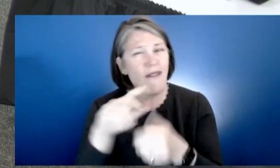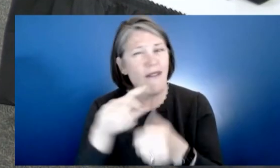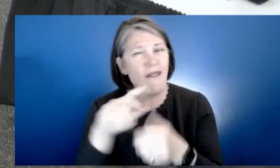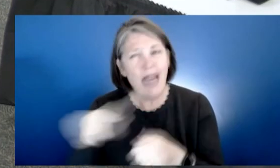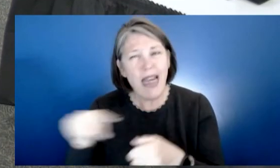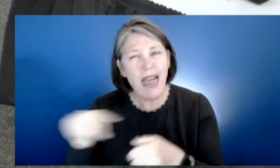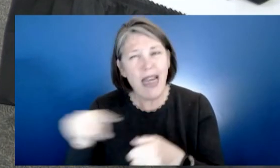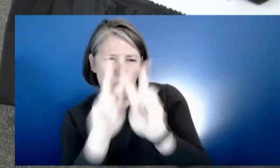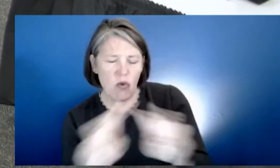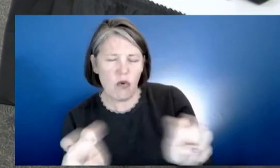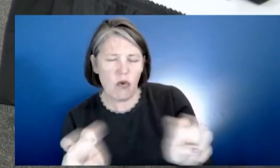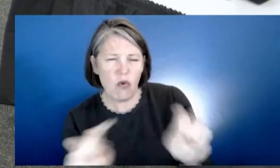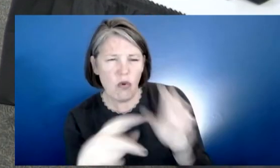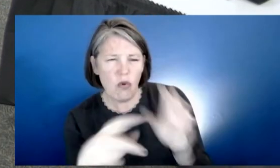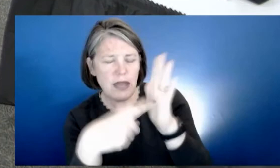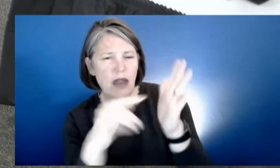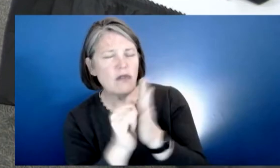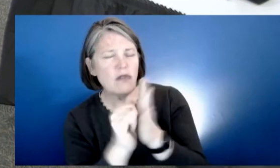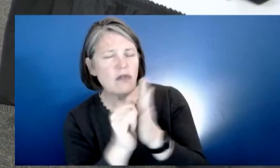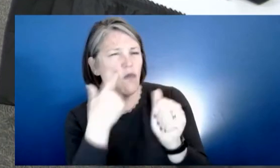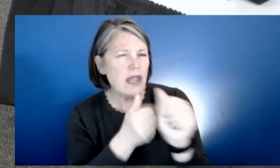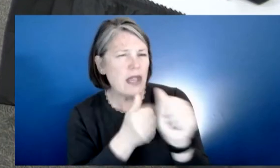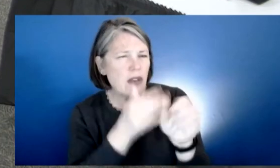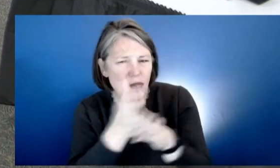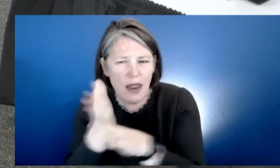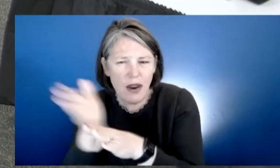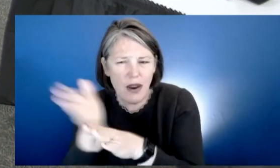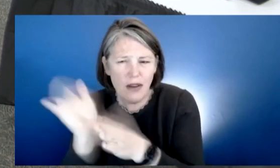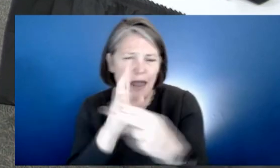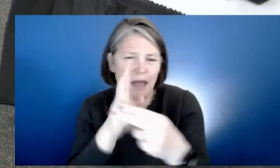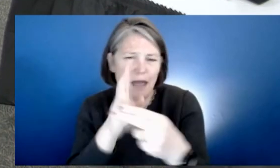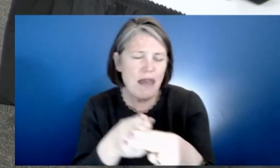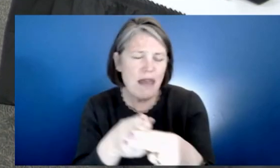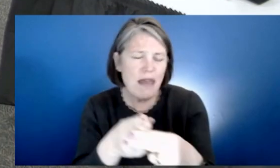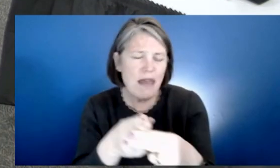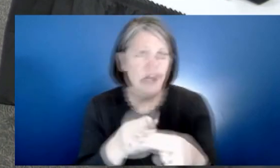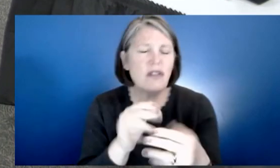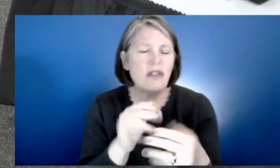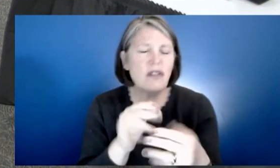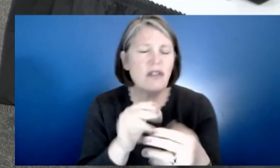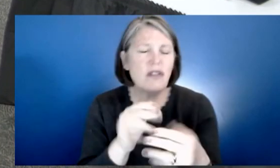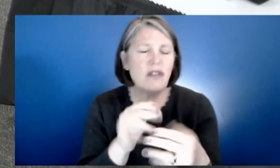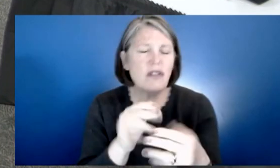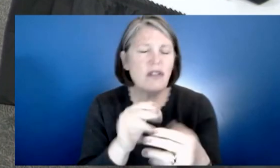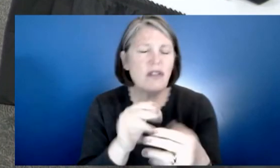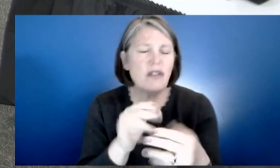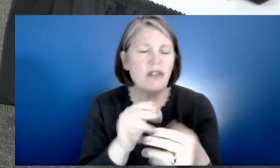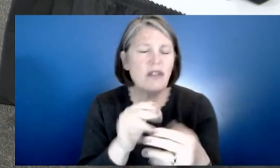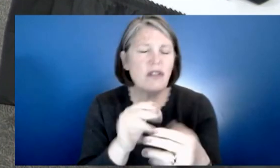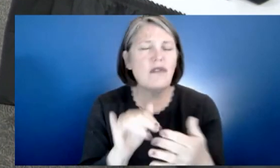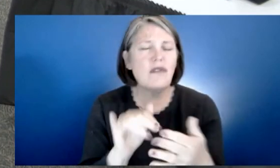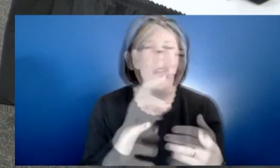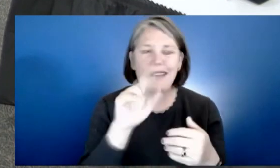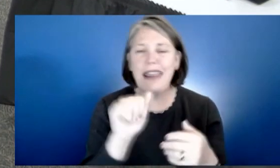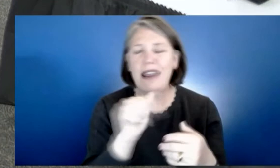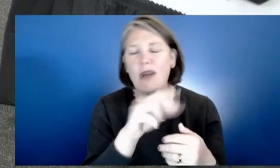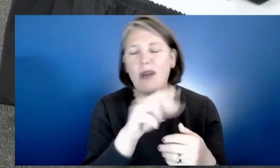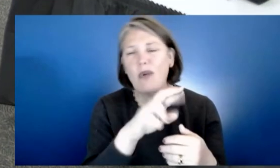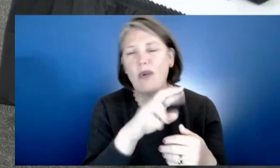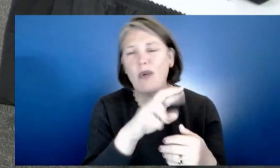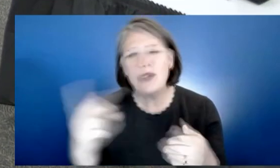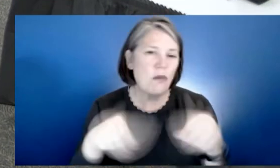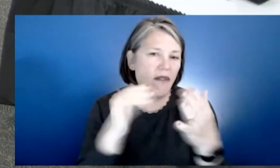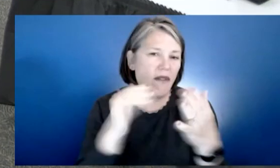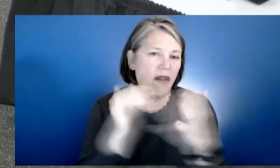indicators for each of those areas that I mentioned. And so they reference a number of secondary data resources to provide that